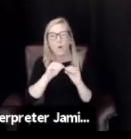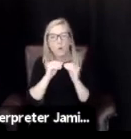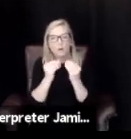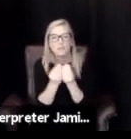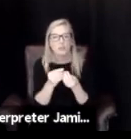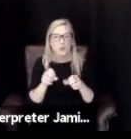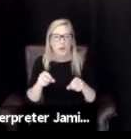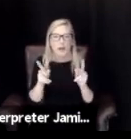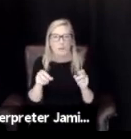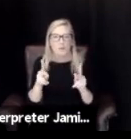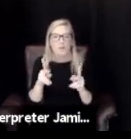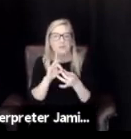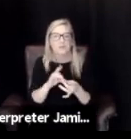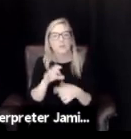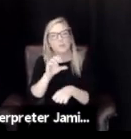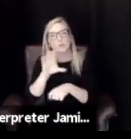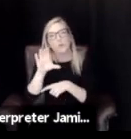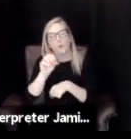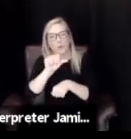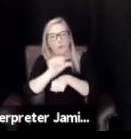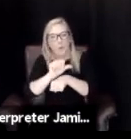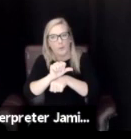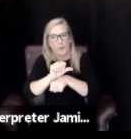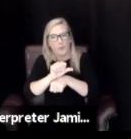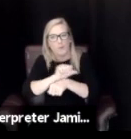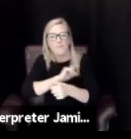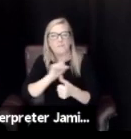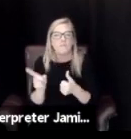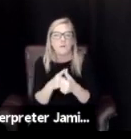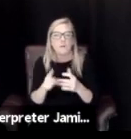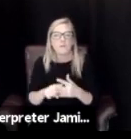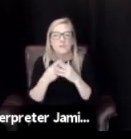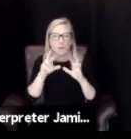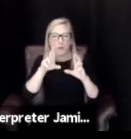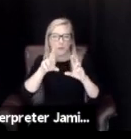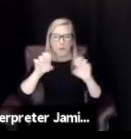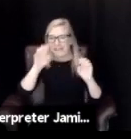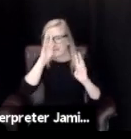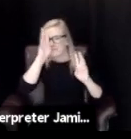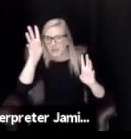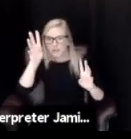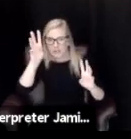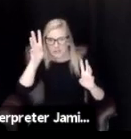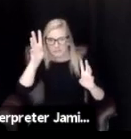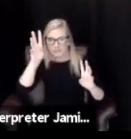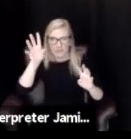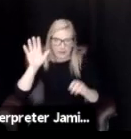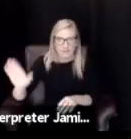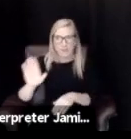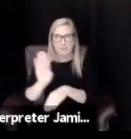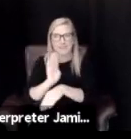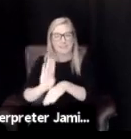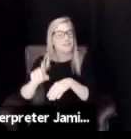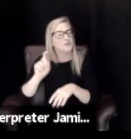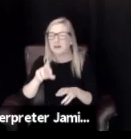opportunities for corporate work. And it's going to start with reimagining your business. You absolutely have to